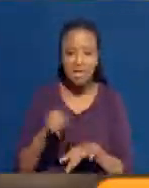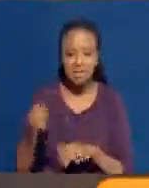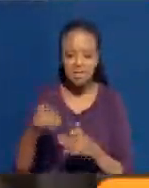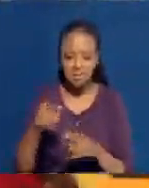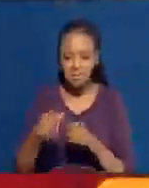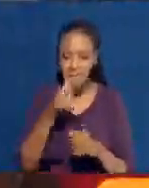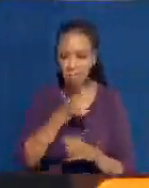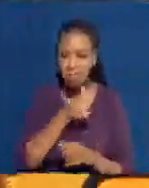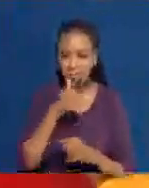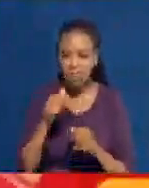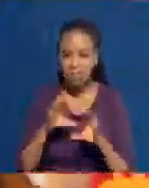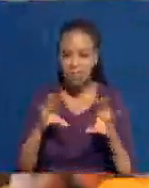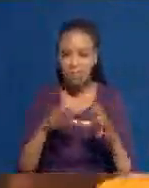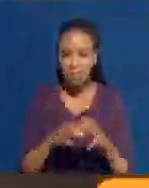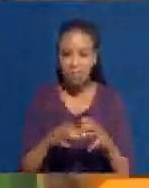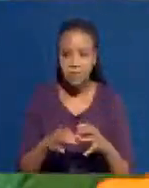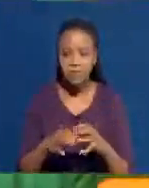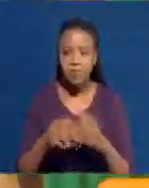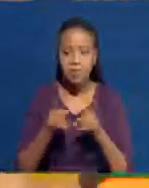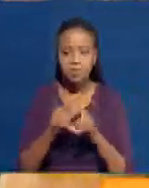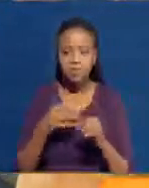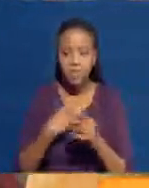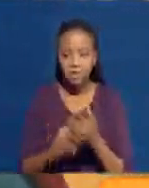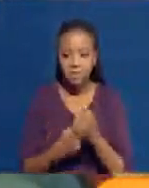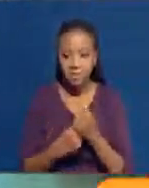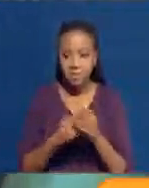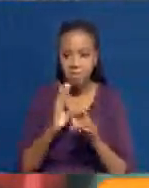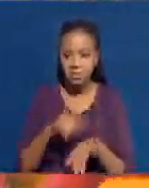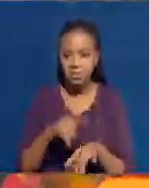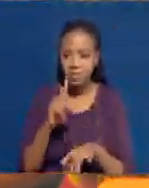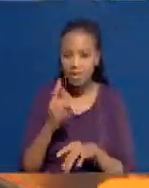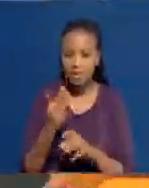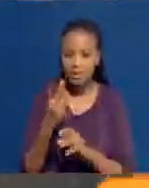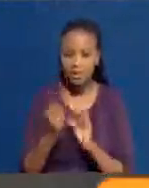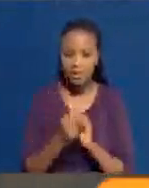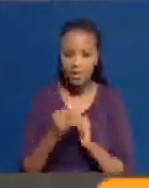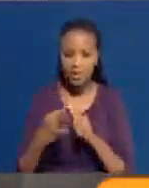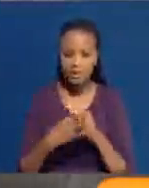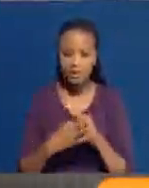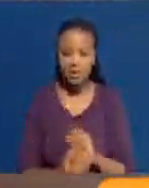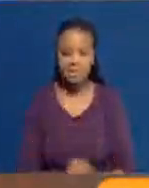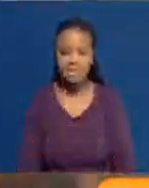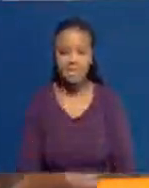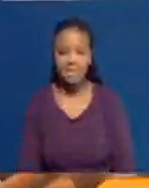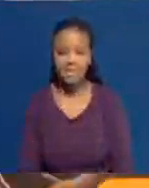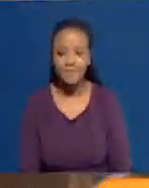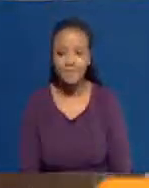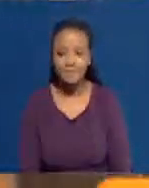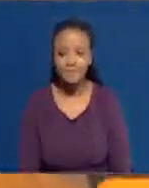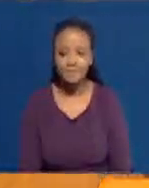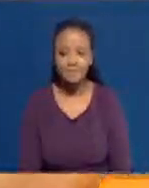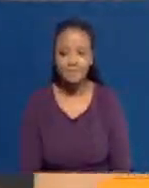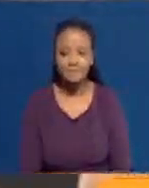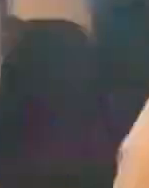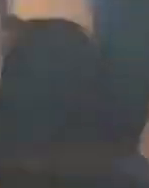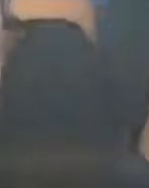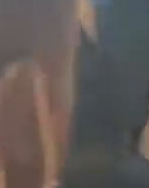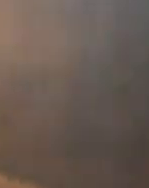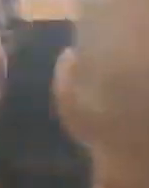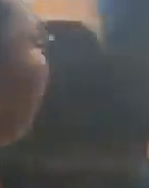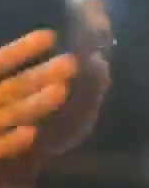equity firm Catalyst Principal Partners in 2018. Denis Otieno, Citizen TV.